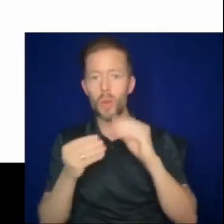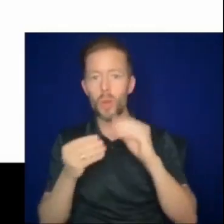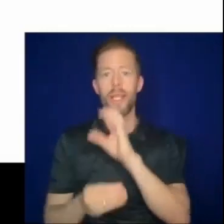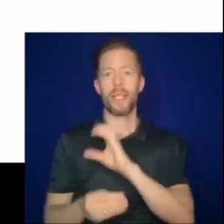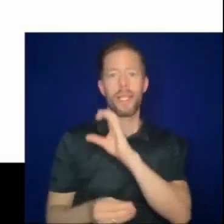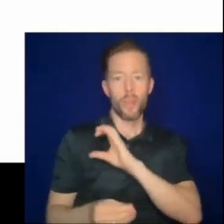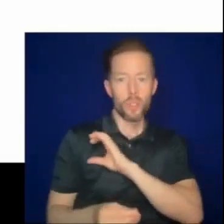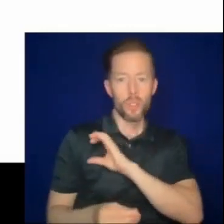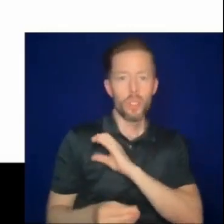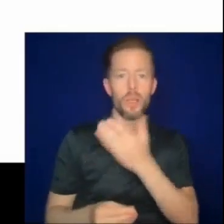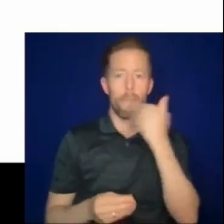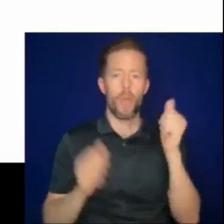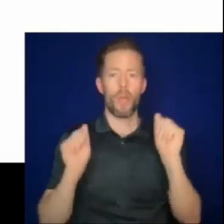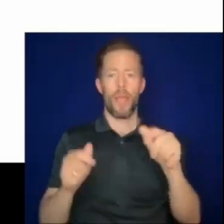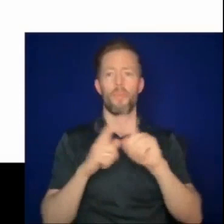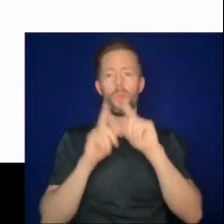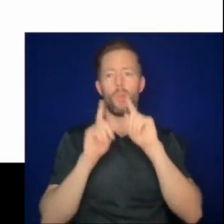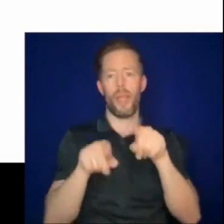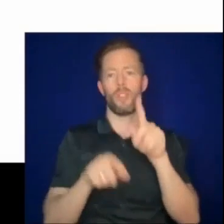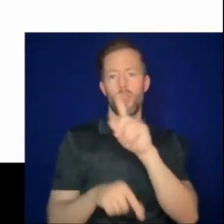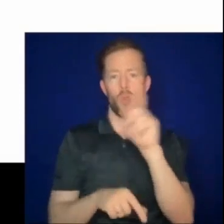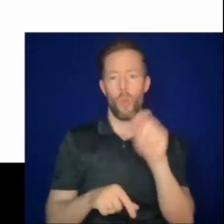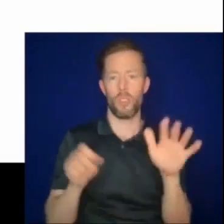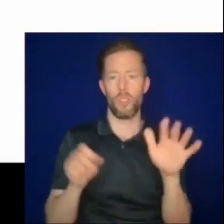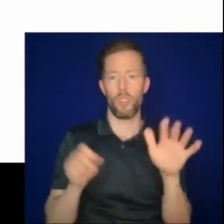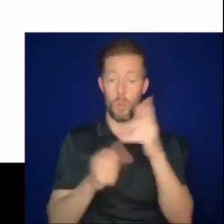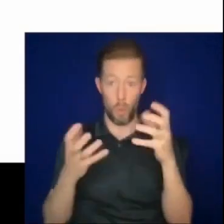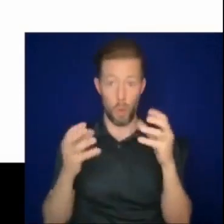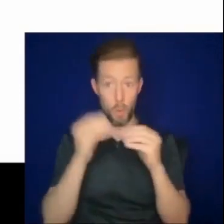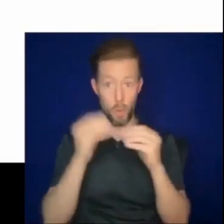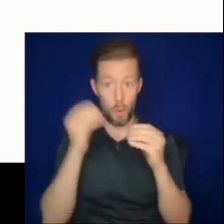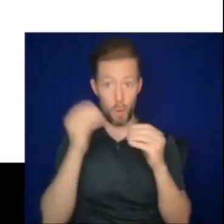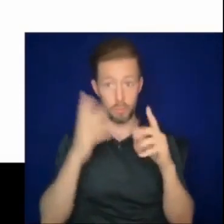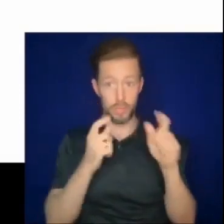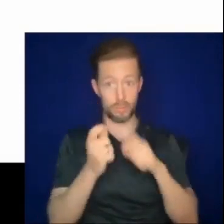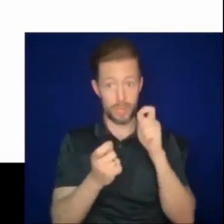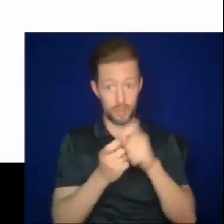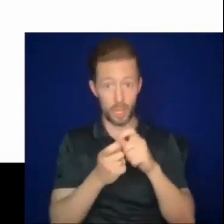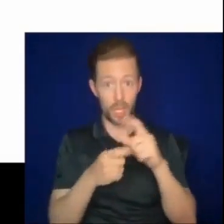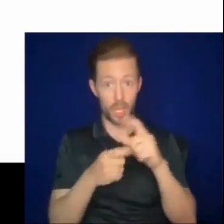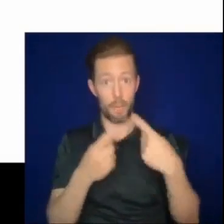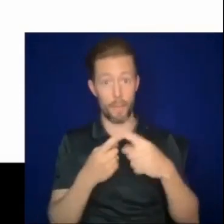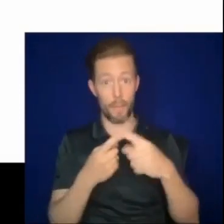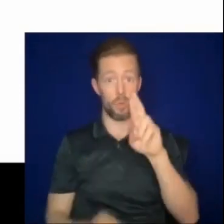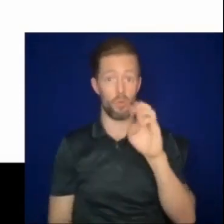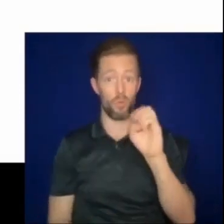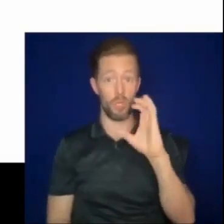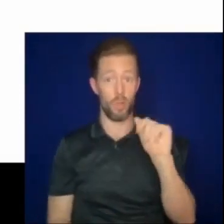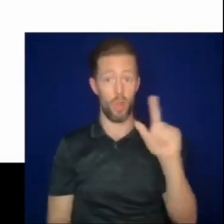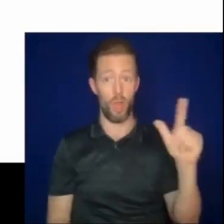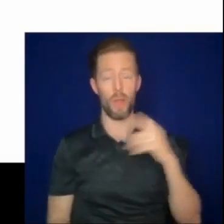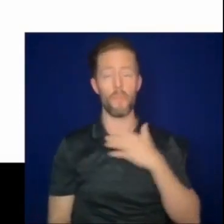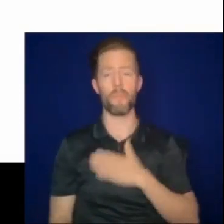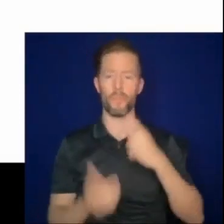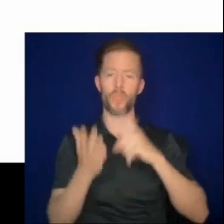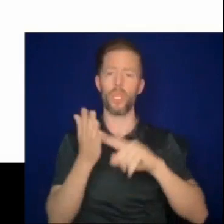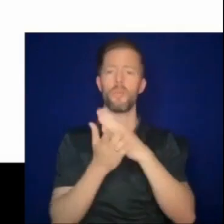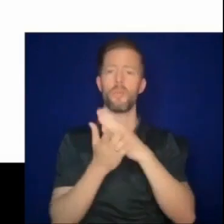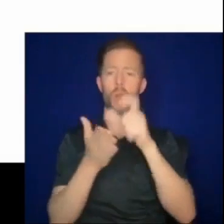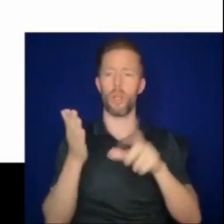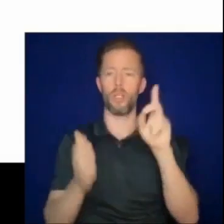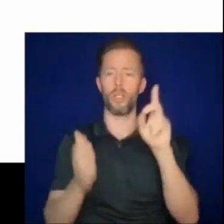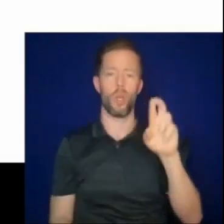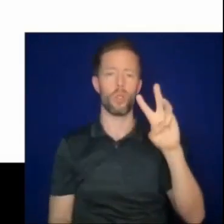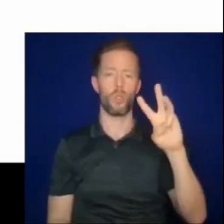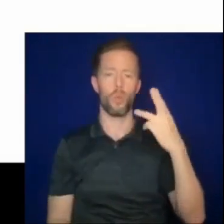know the stories and the characters, and better be able to answer our questions fully. If you want more information specifically on recall, please